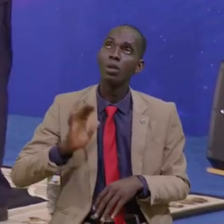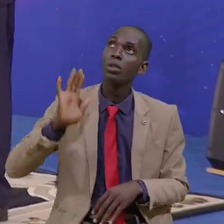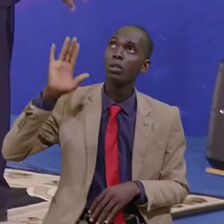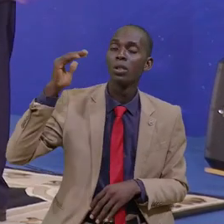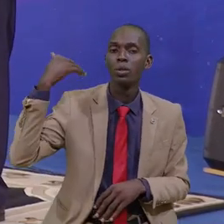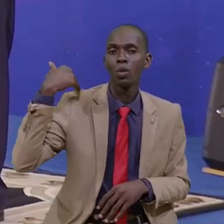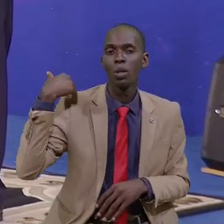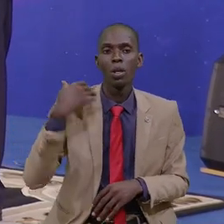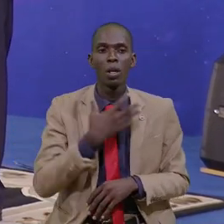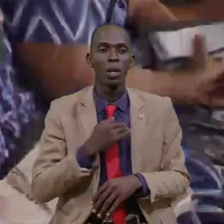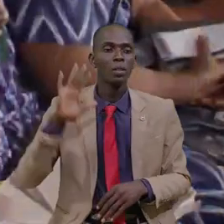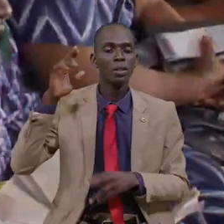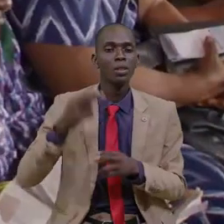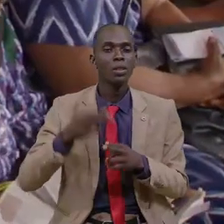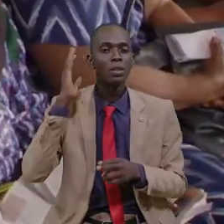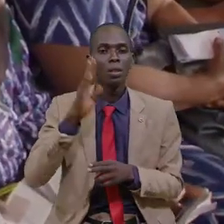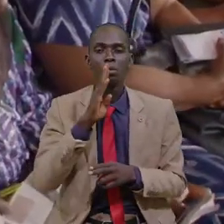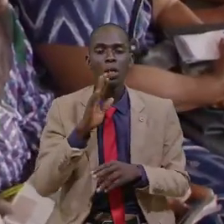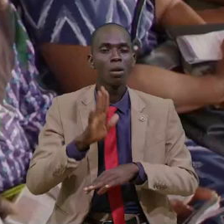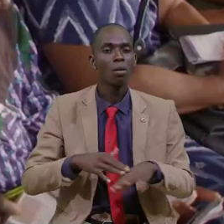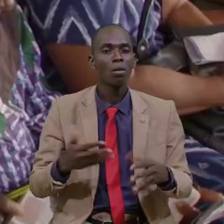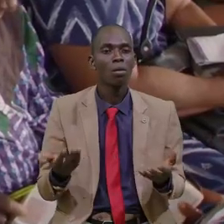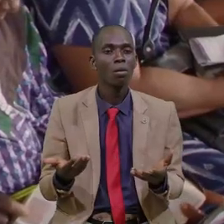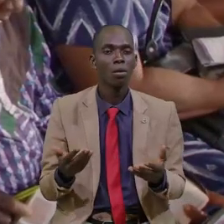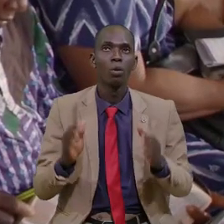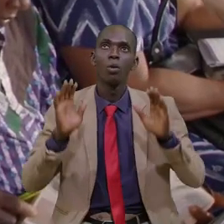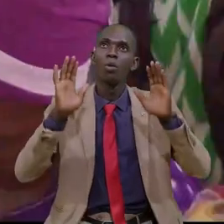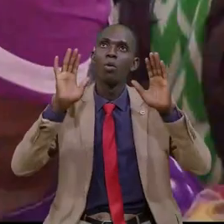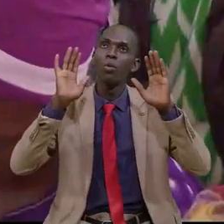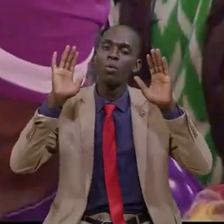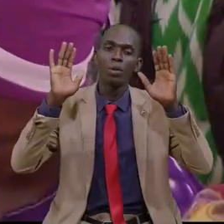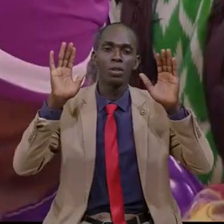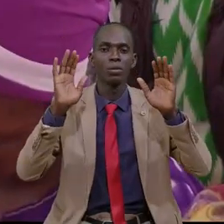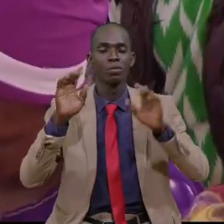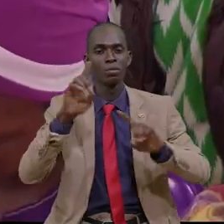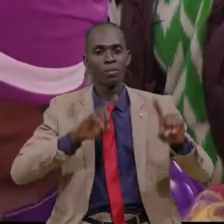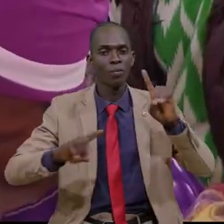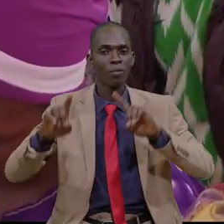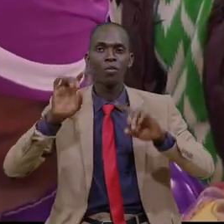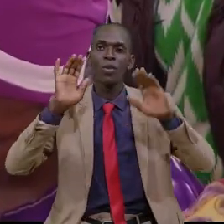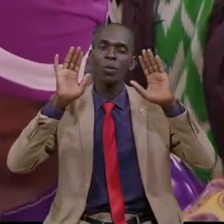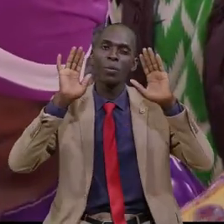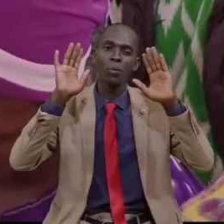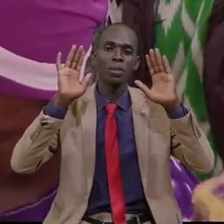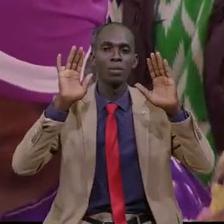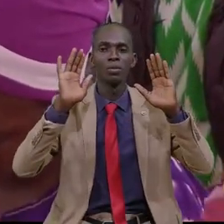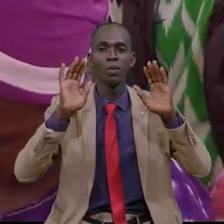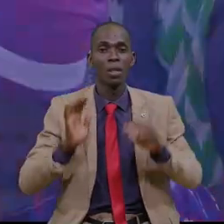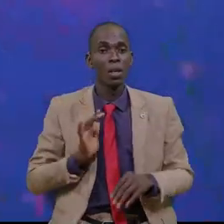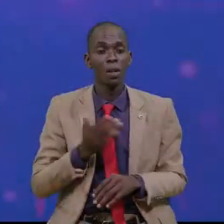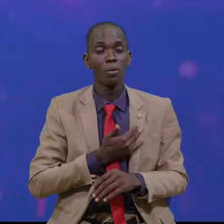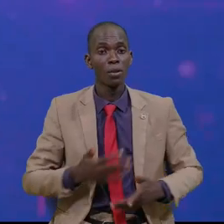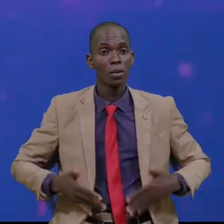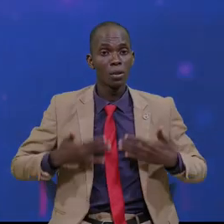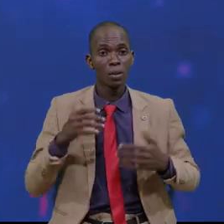be called Wonderful. Tell me, Wonderful. Our lives will